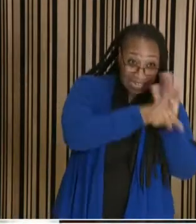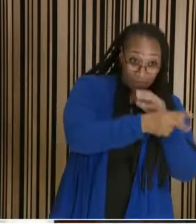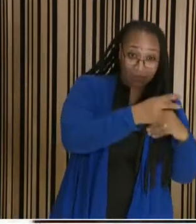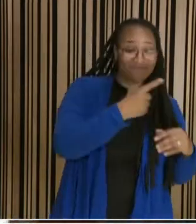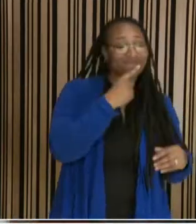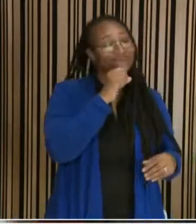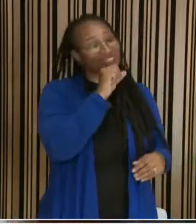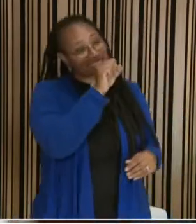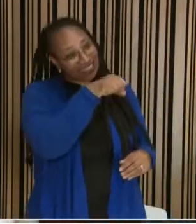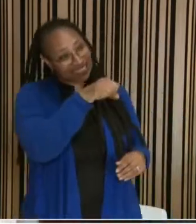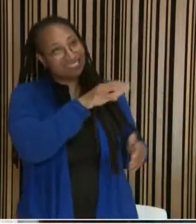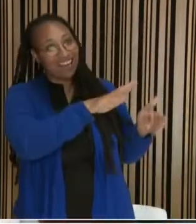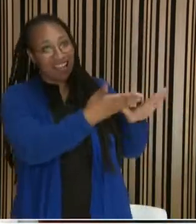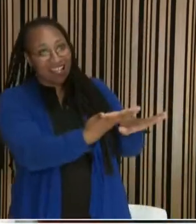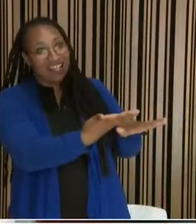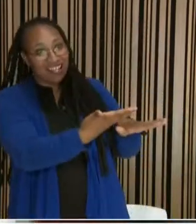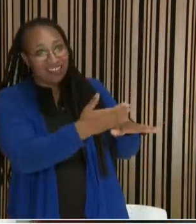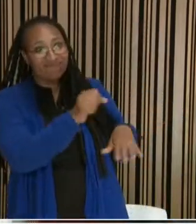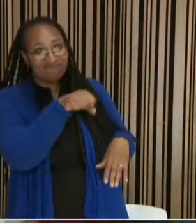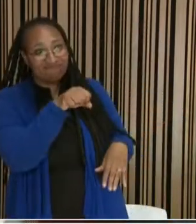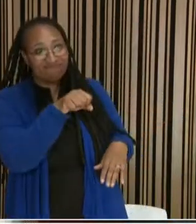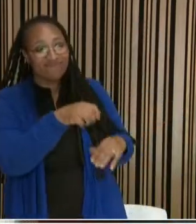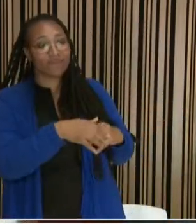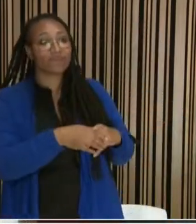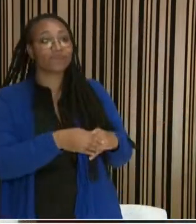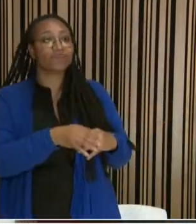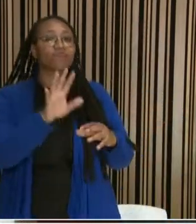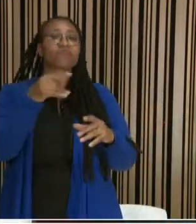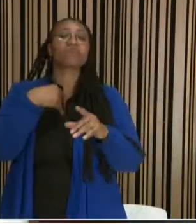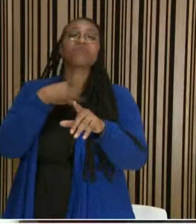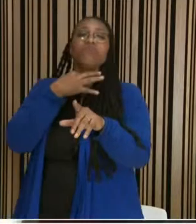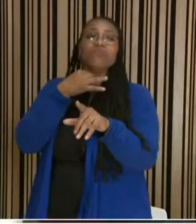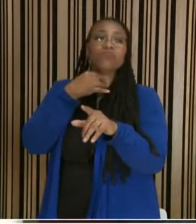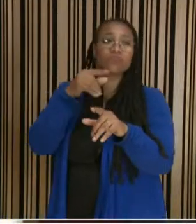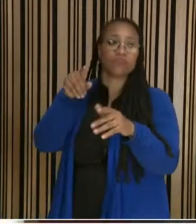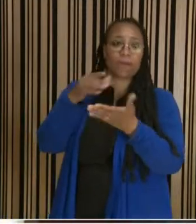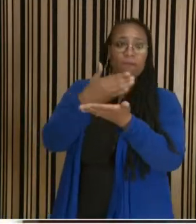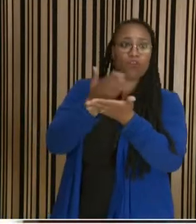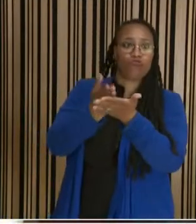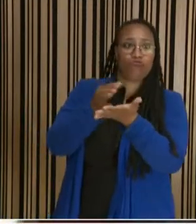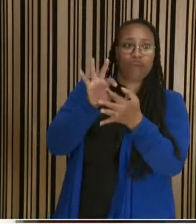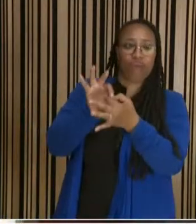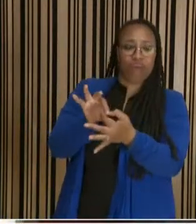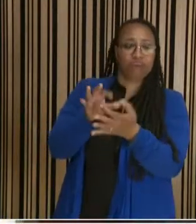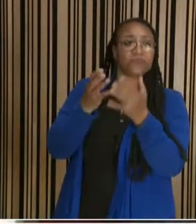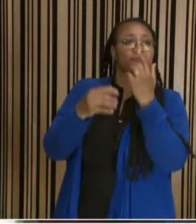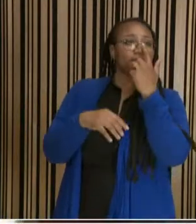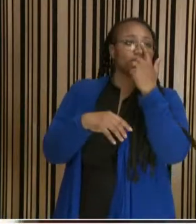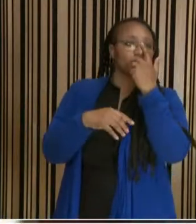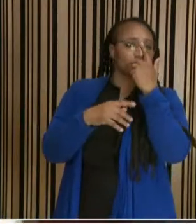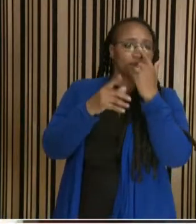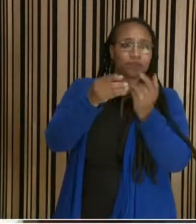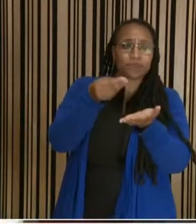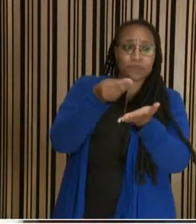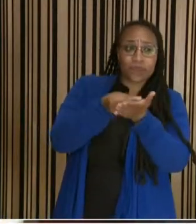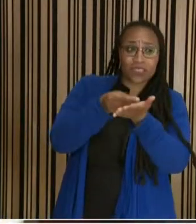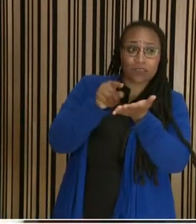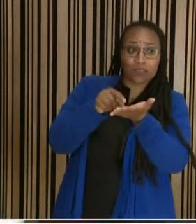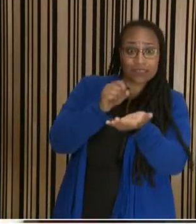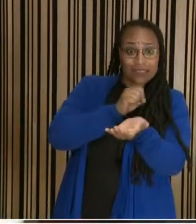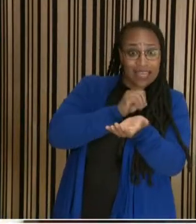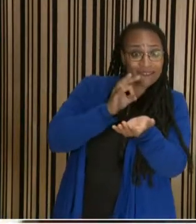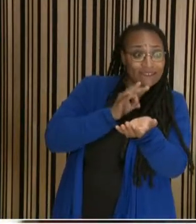Wondering, I heard that you got all of your staffing needs met. What does that mean from a numbers standpoint? And can you explain if any